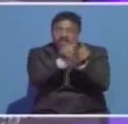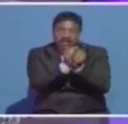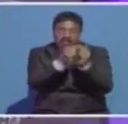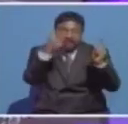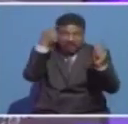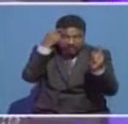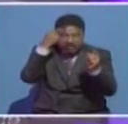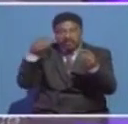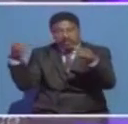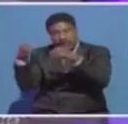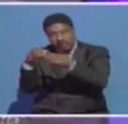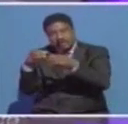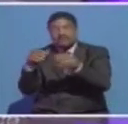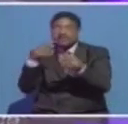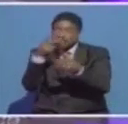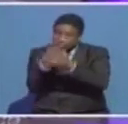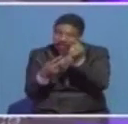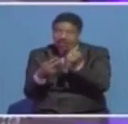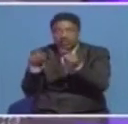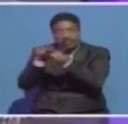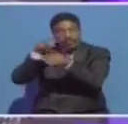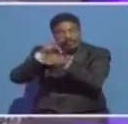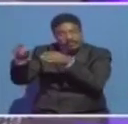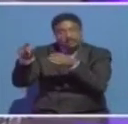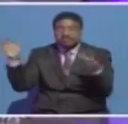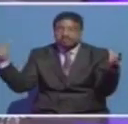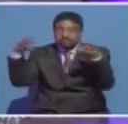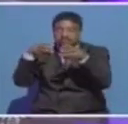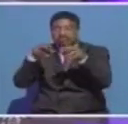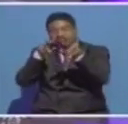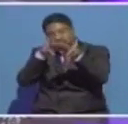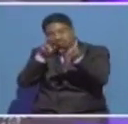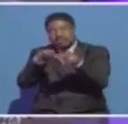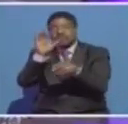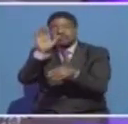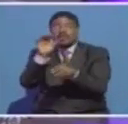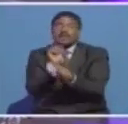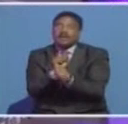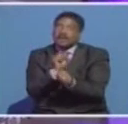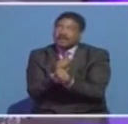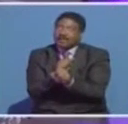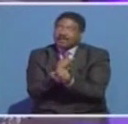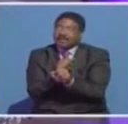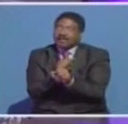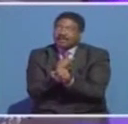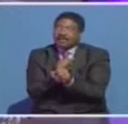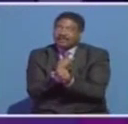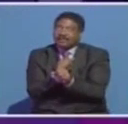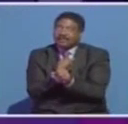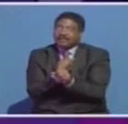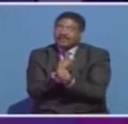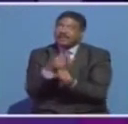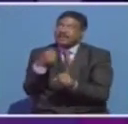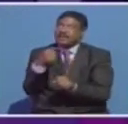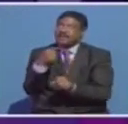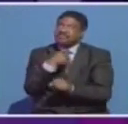the supervision from the professionals, the engineers, is closely monitored. For you to achieve your... And yes. I get an impression